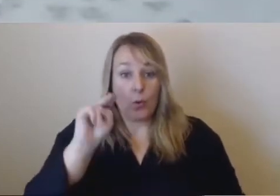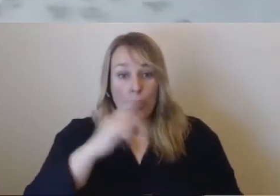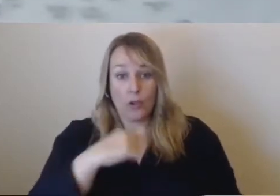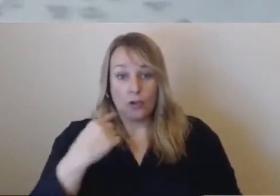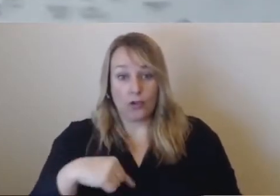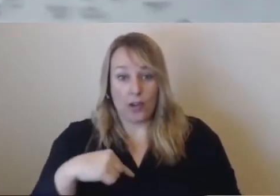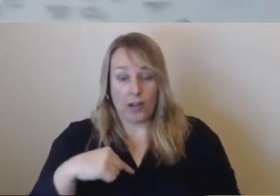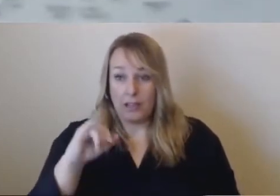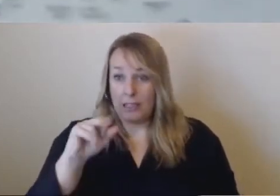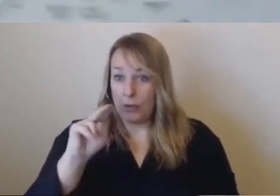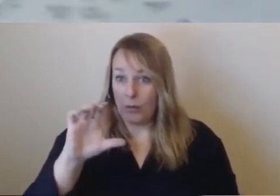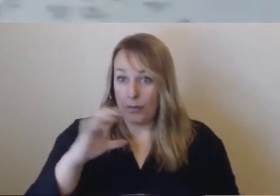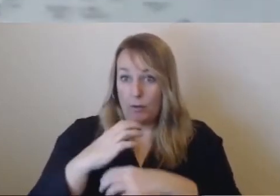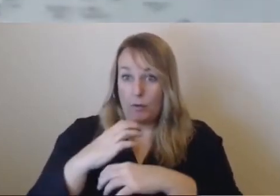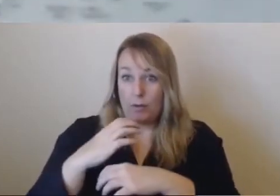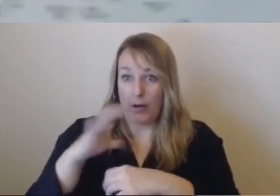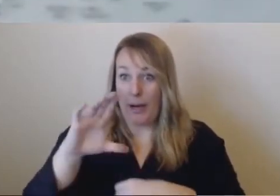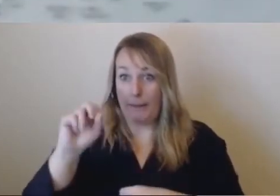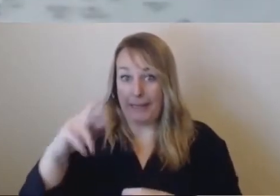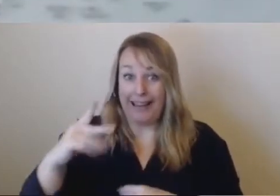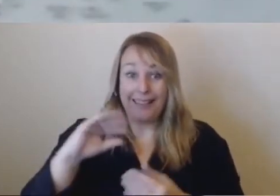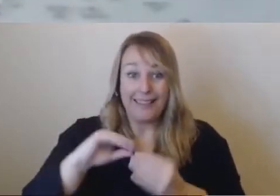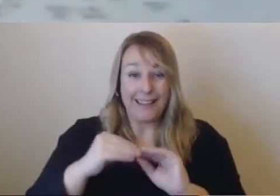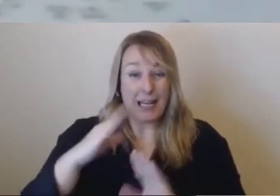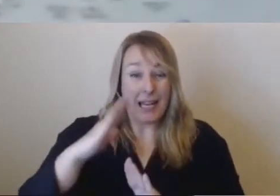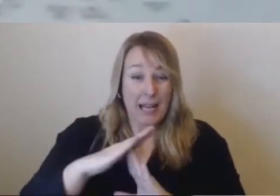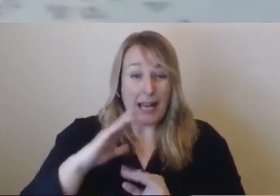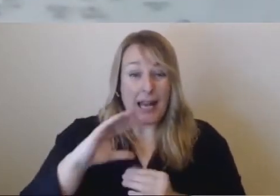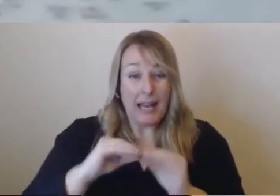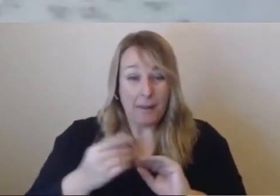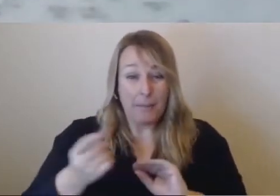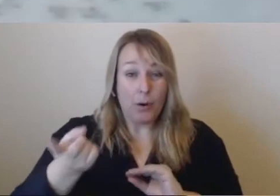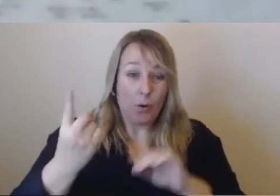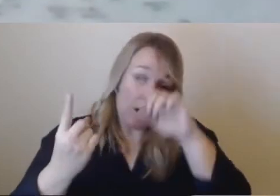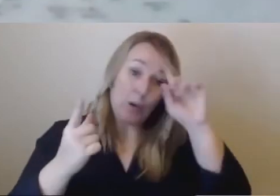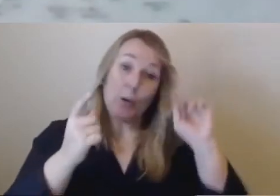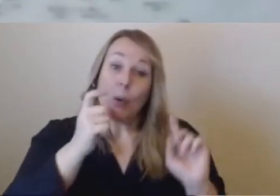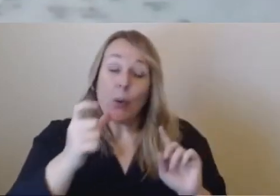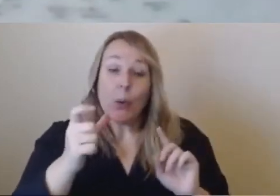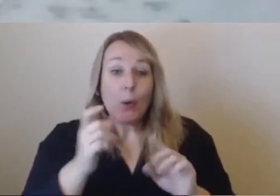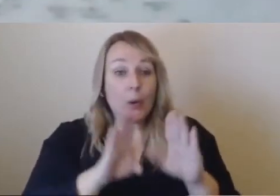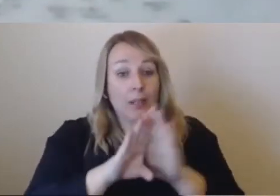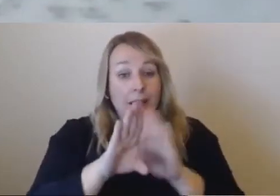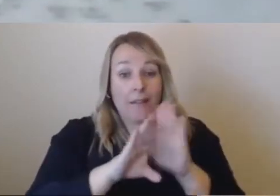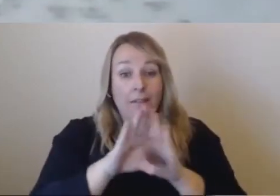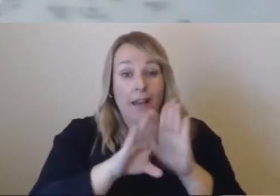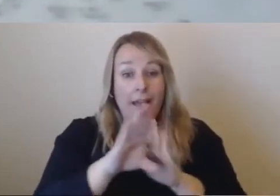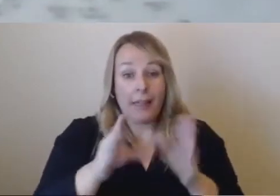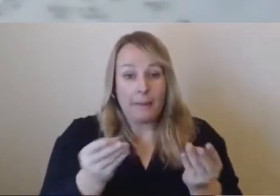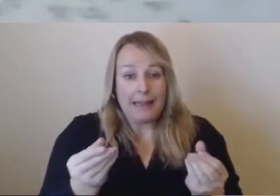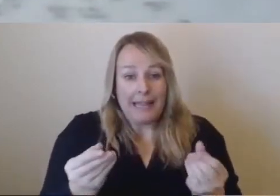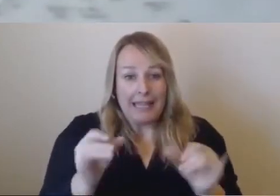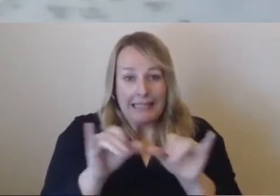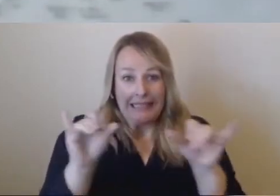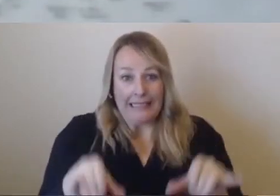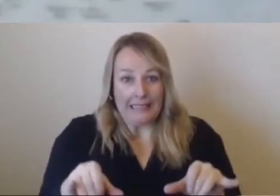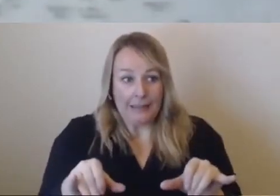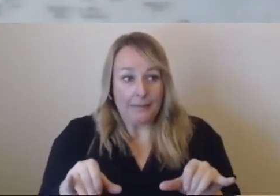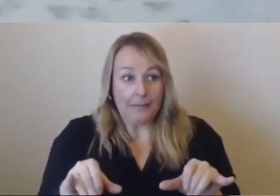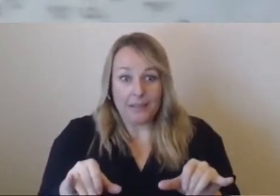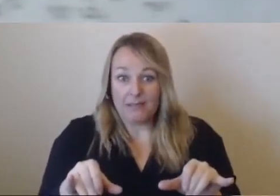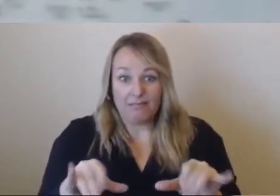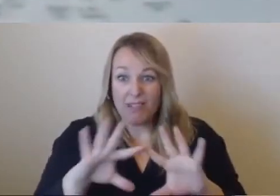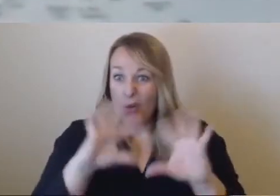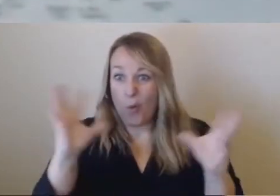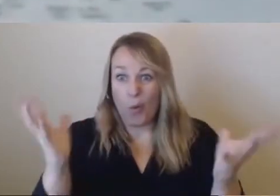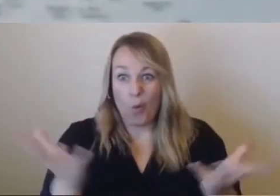number 1, the top supplier of land systems in the world. in general, compared even